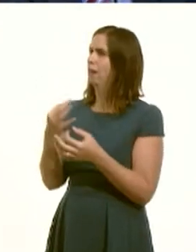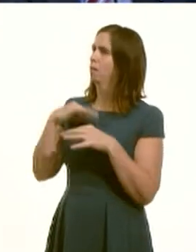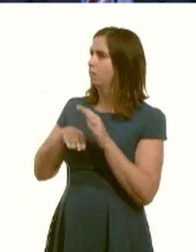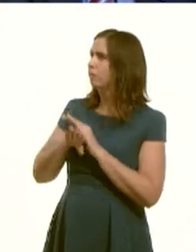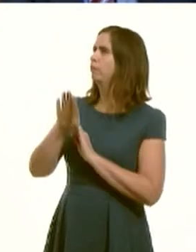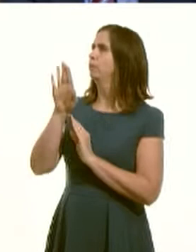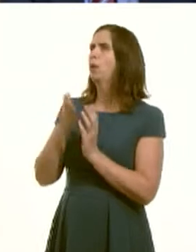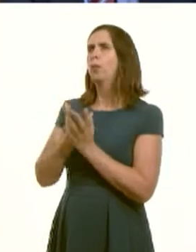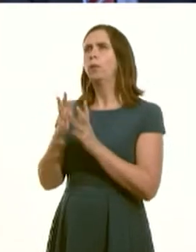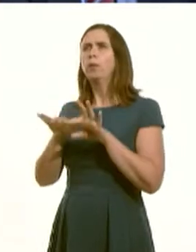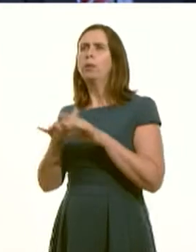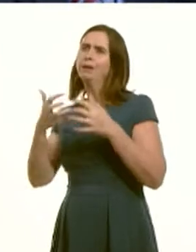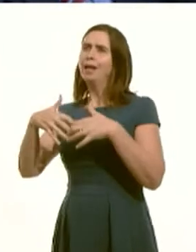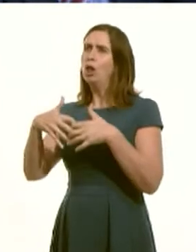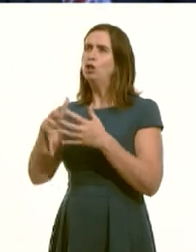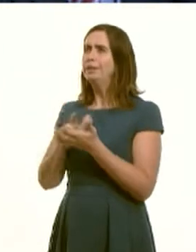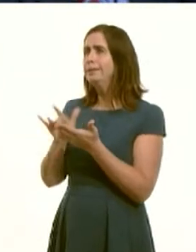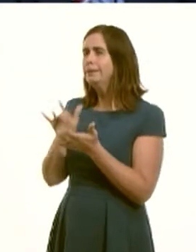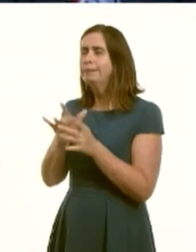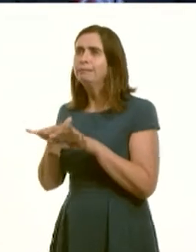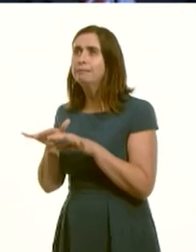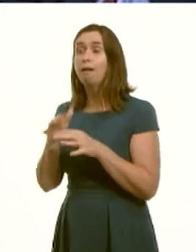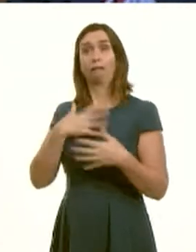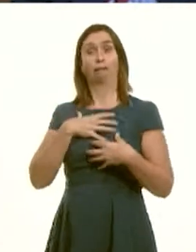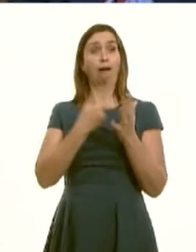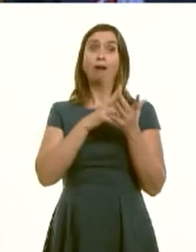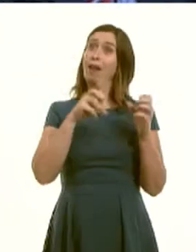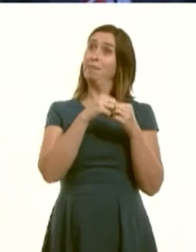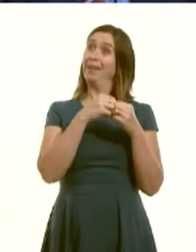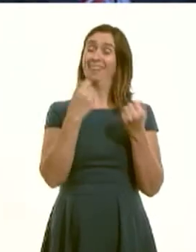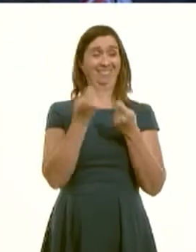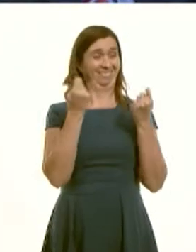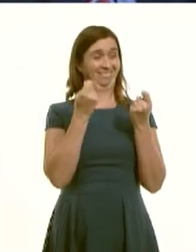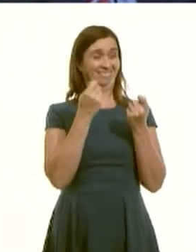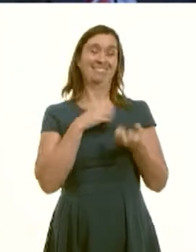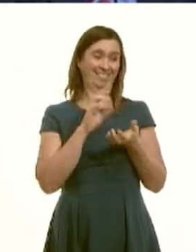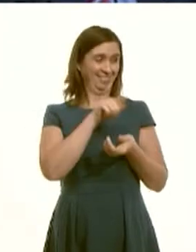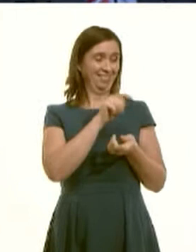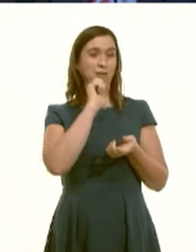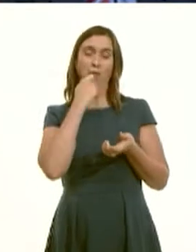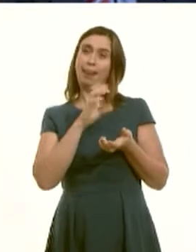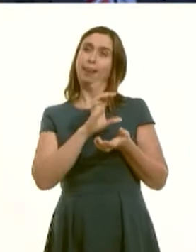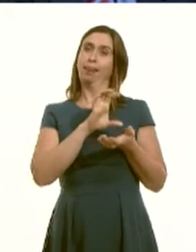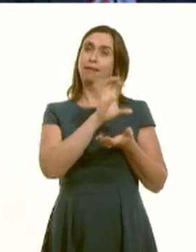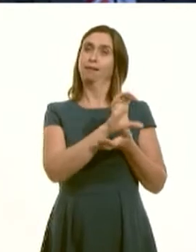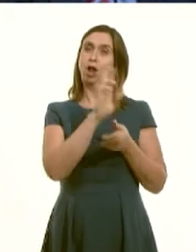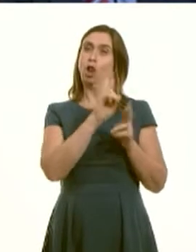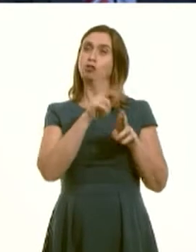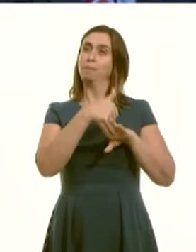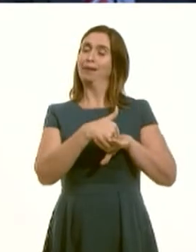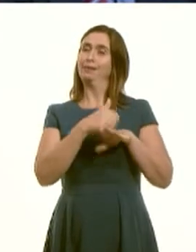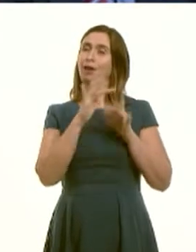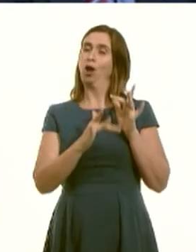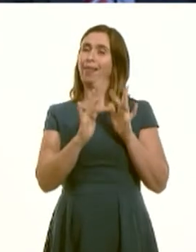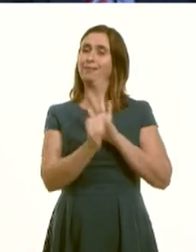technology. For example, I was pleased to hear that the RNIB have bid successfully for the lottery's basic online